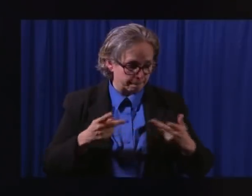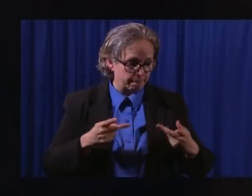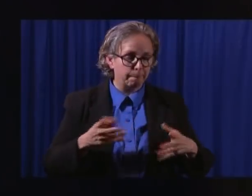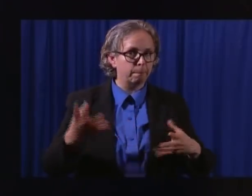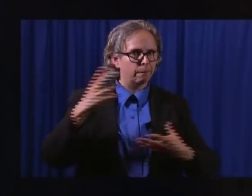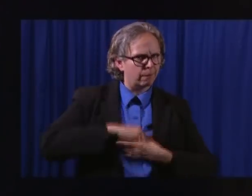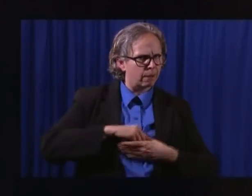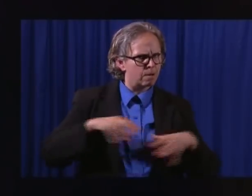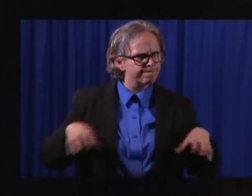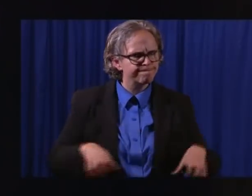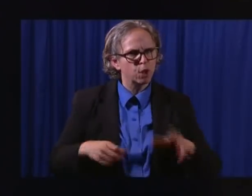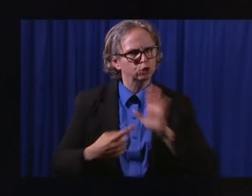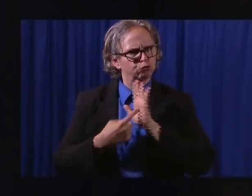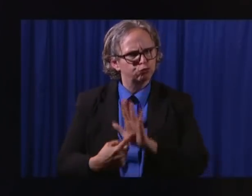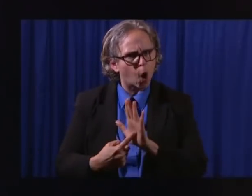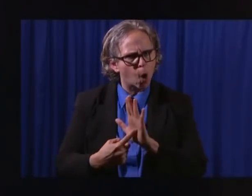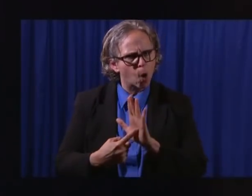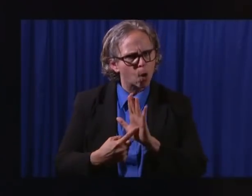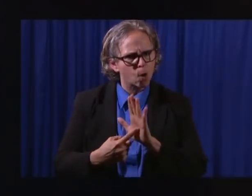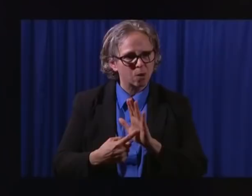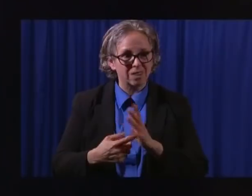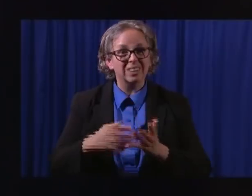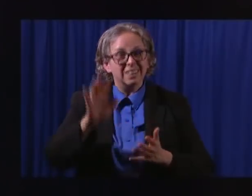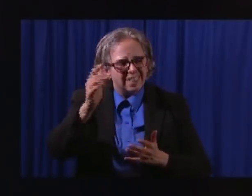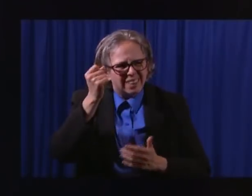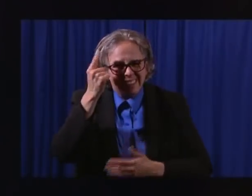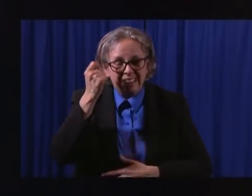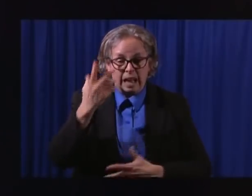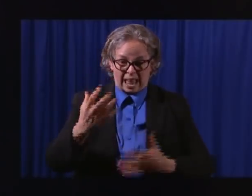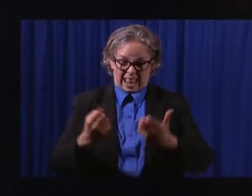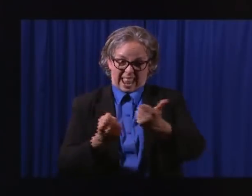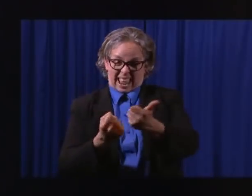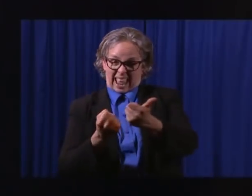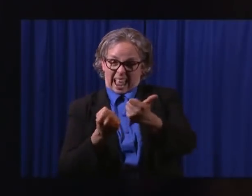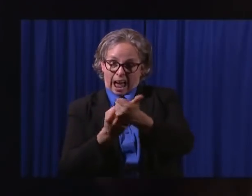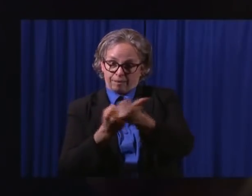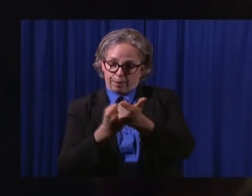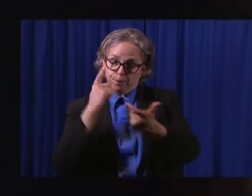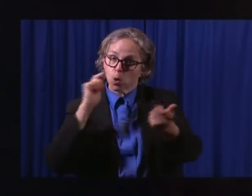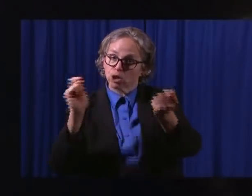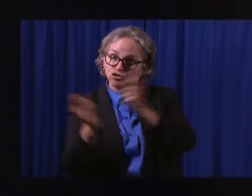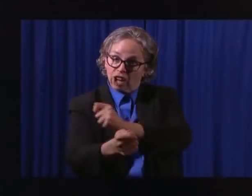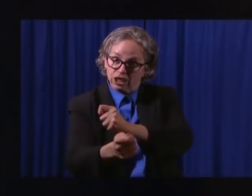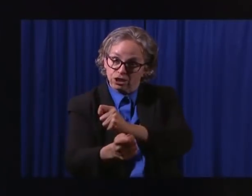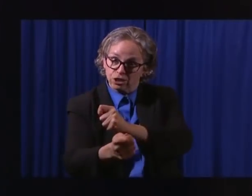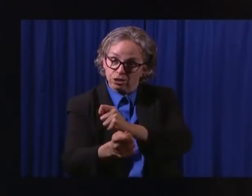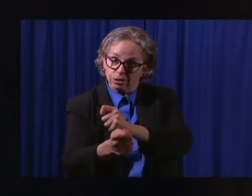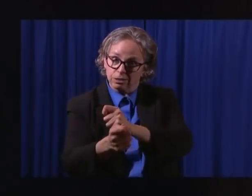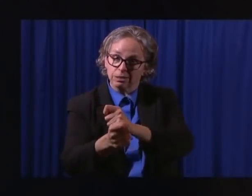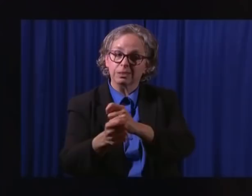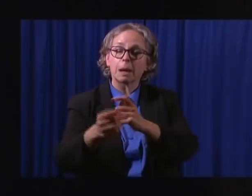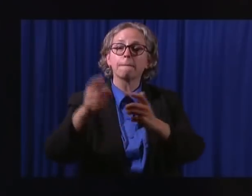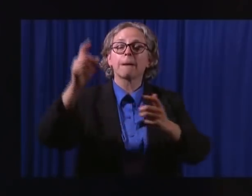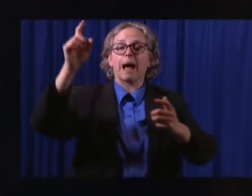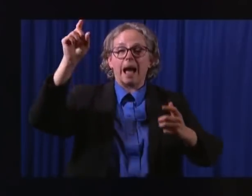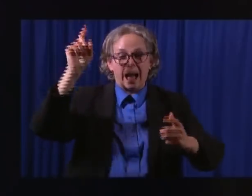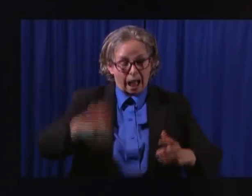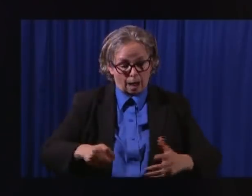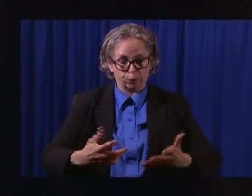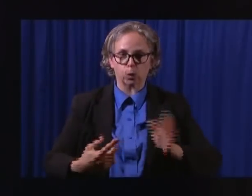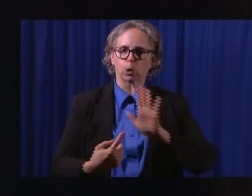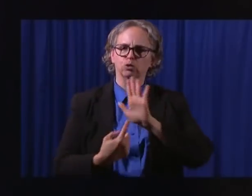can actively advocate for change and leaders can be seen walking out the change they want the community to